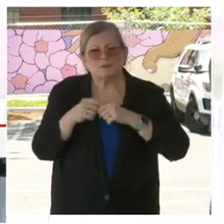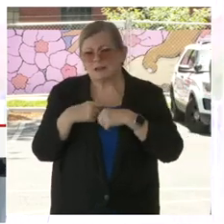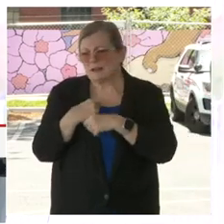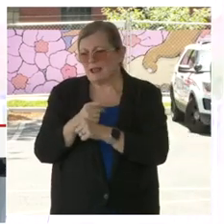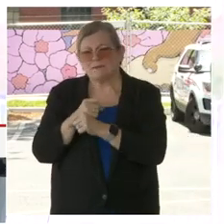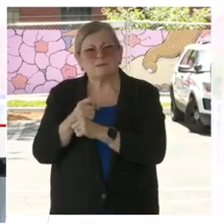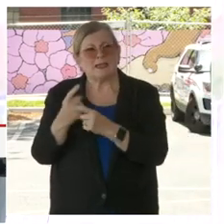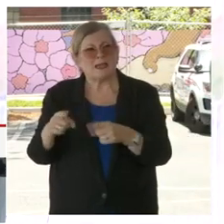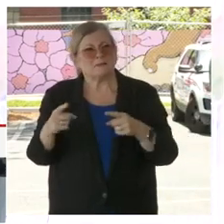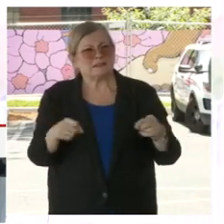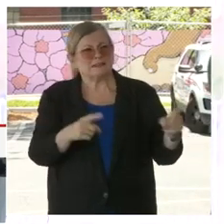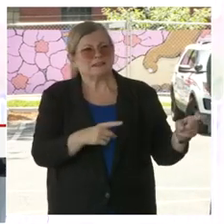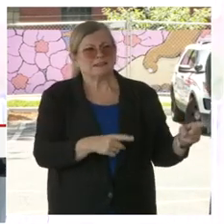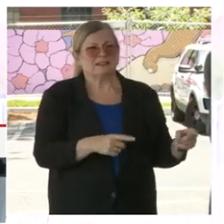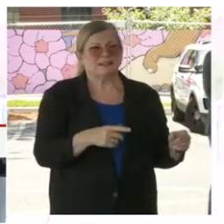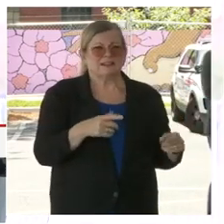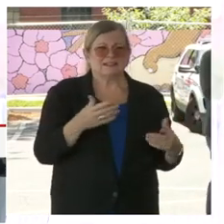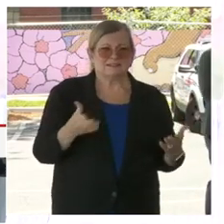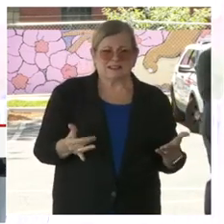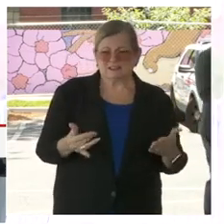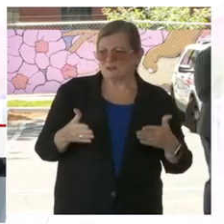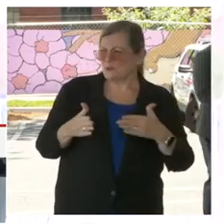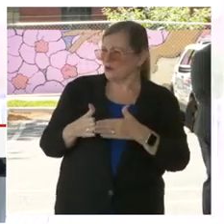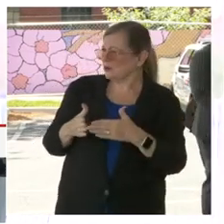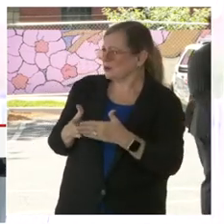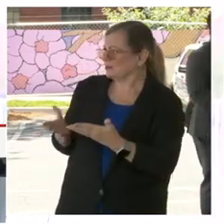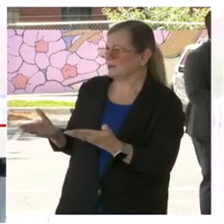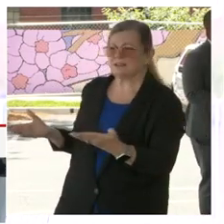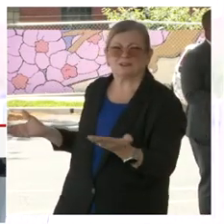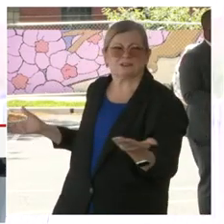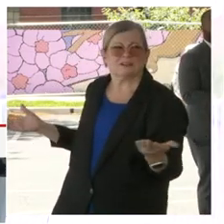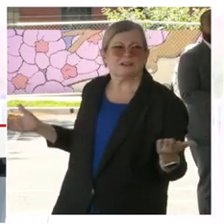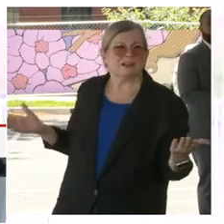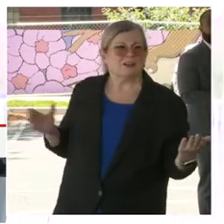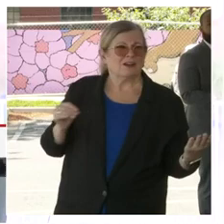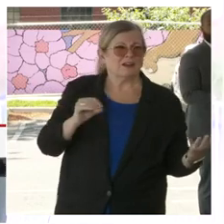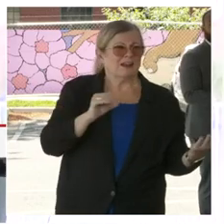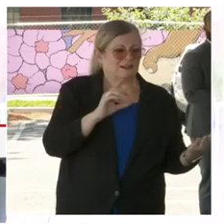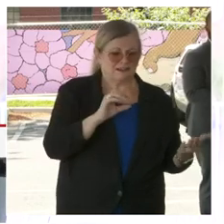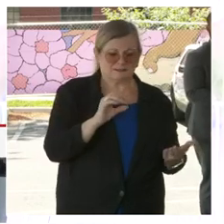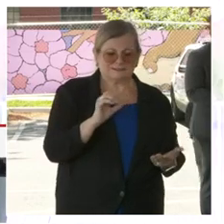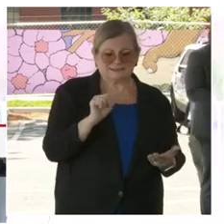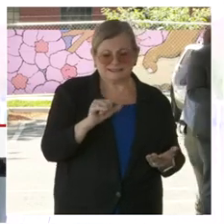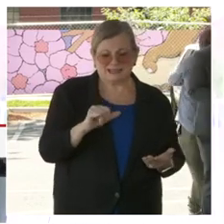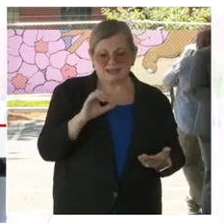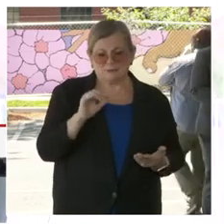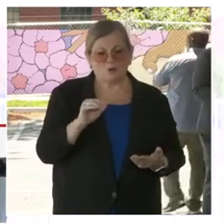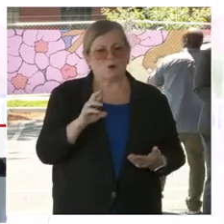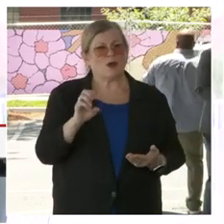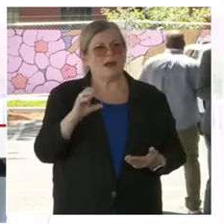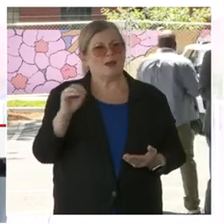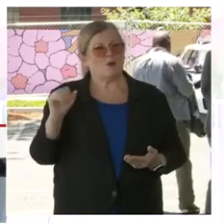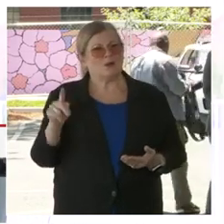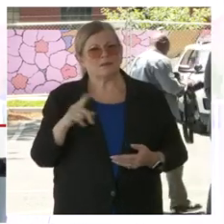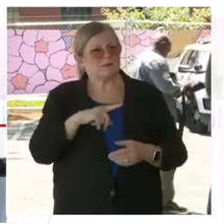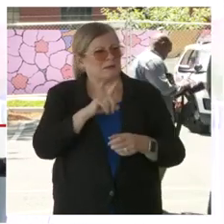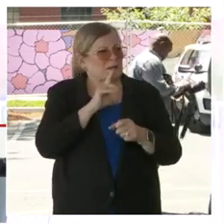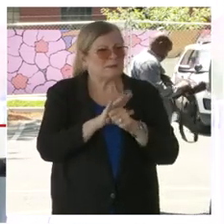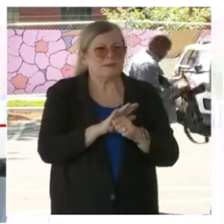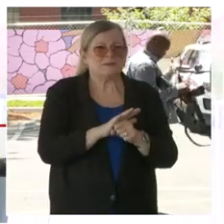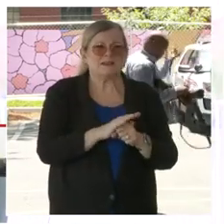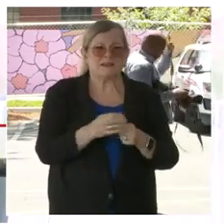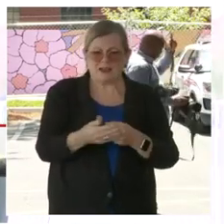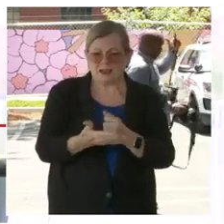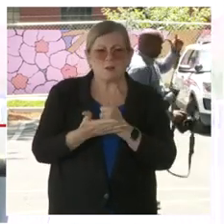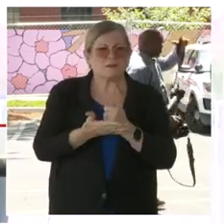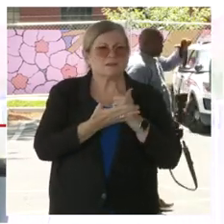us here at the corner of Sycamore and Oak. Nothing is built without commitment, perseverance, and leadership. And those qualities are what drive this